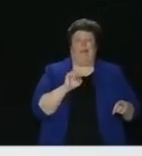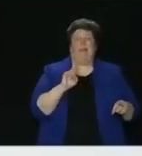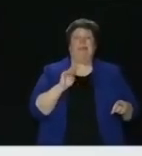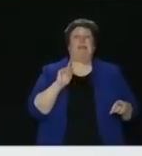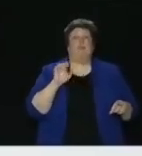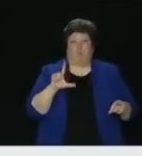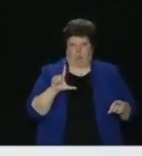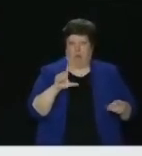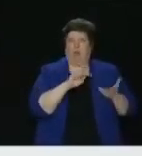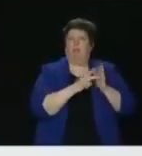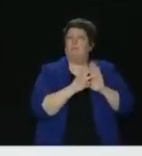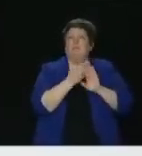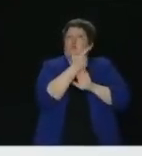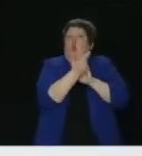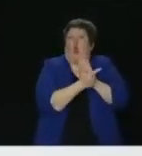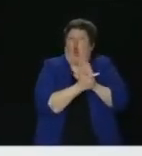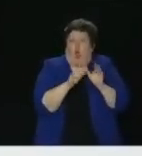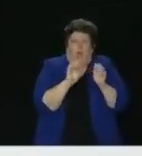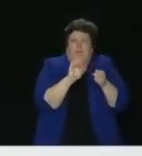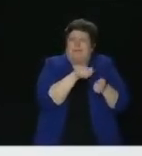Under the Act,